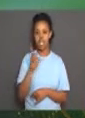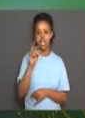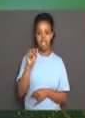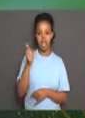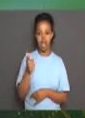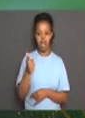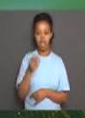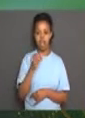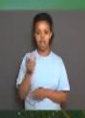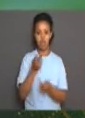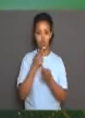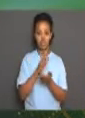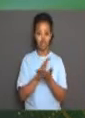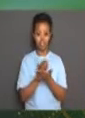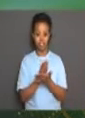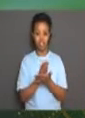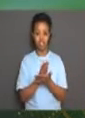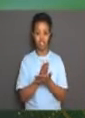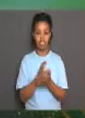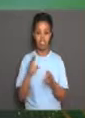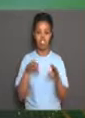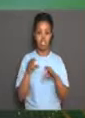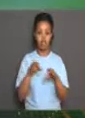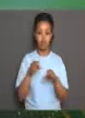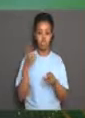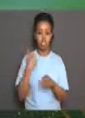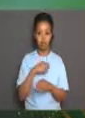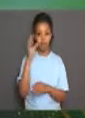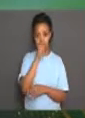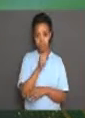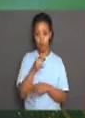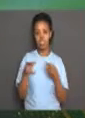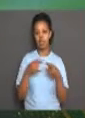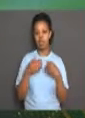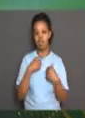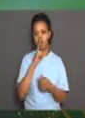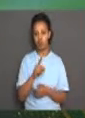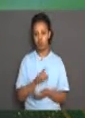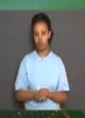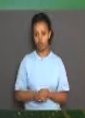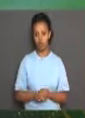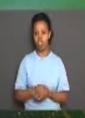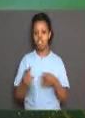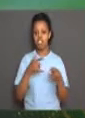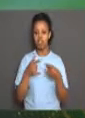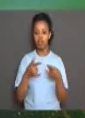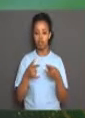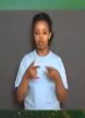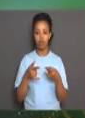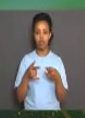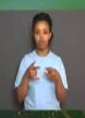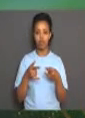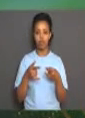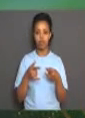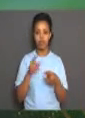DNA and proteins, we presume that they are related. The species that